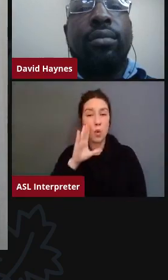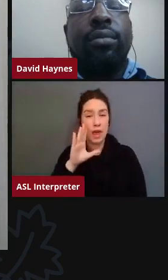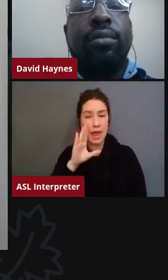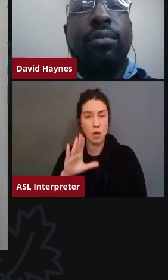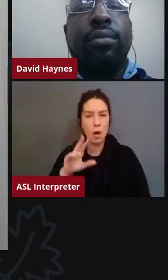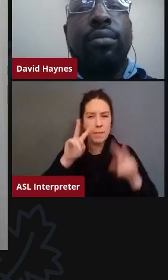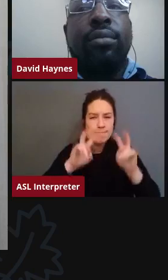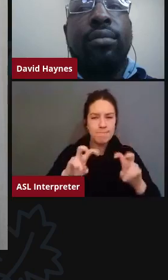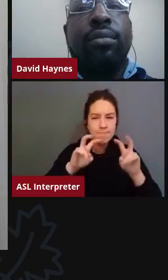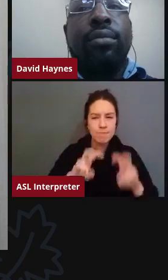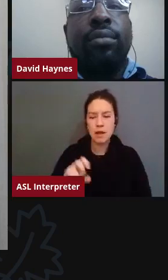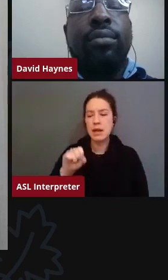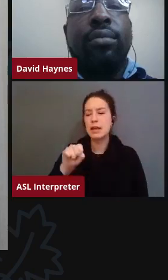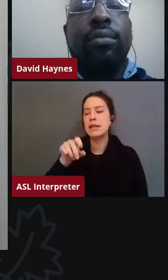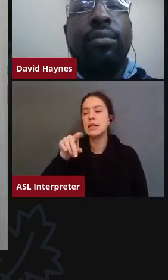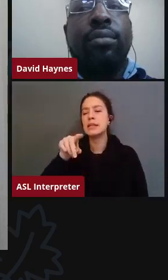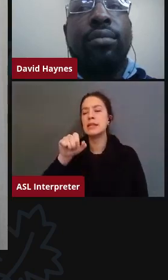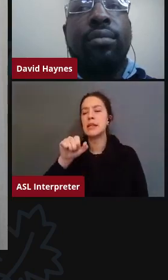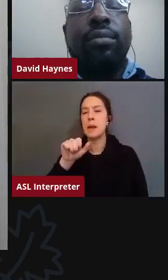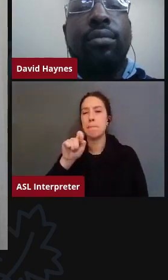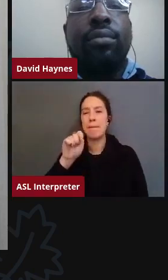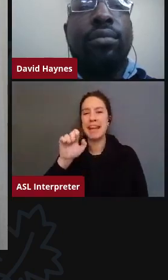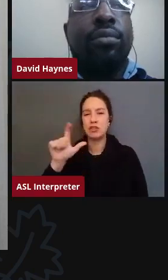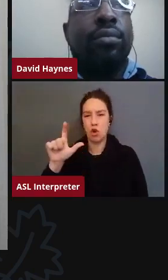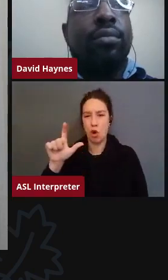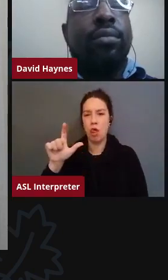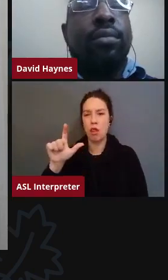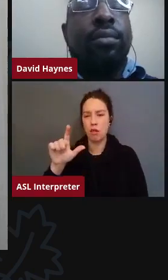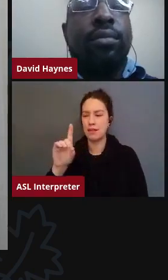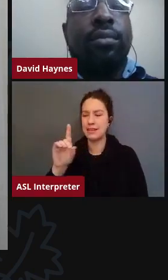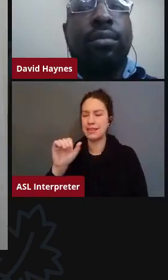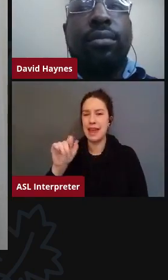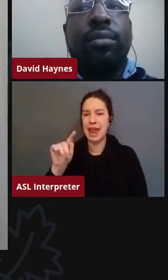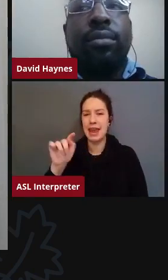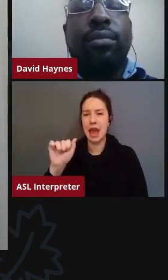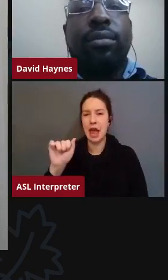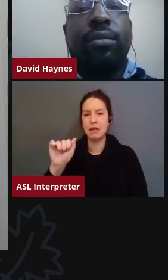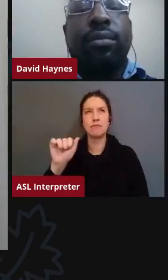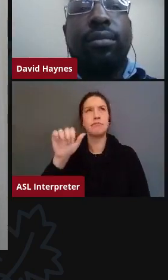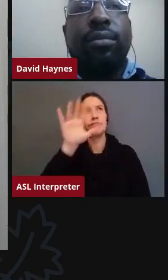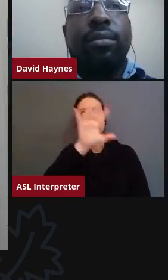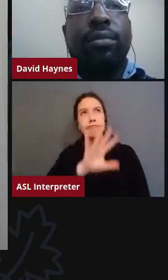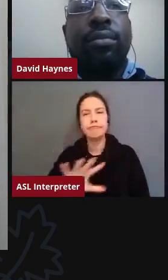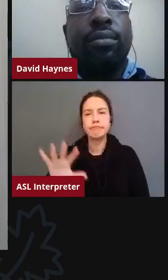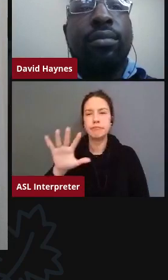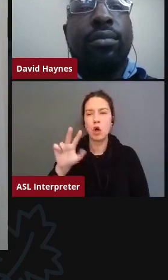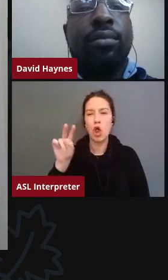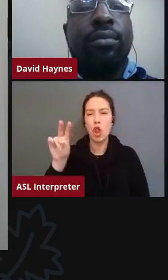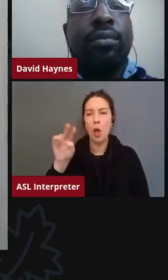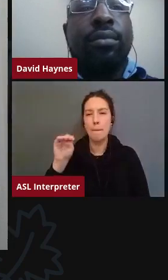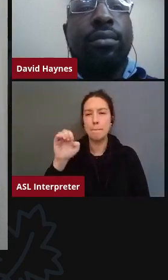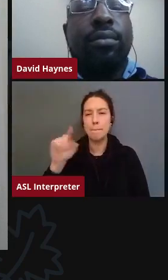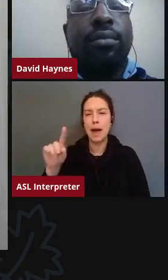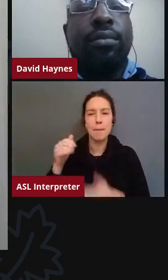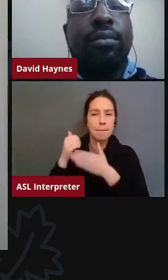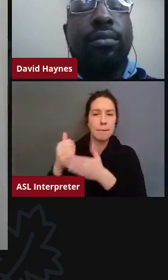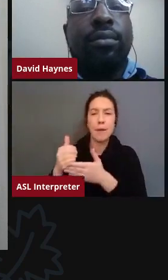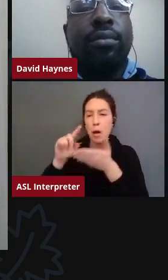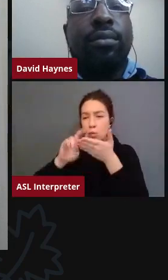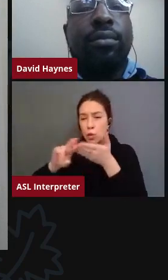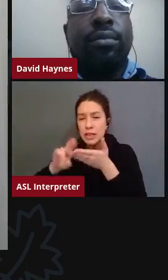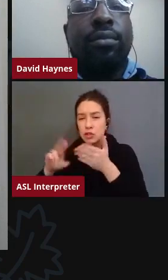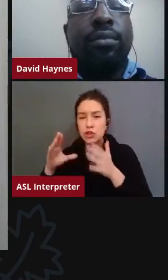make cool maps that communicate this knowledge of health gaps to health researchers, doctors,